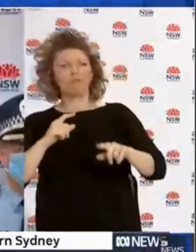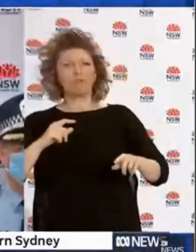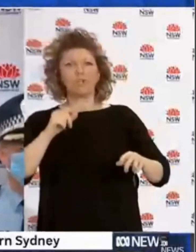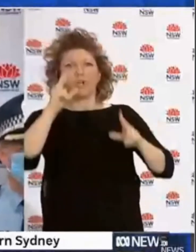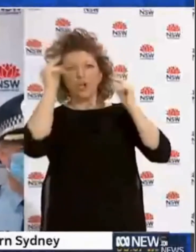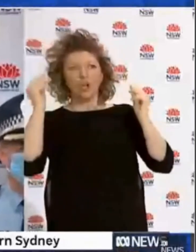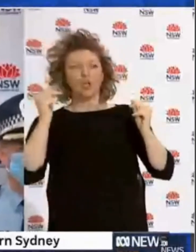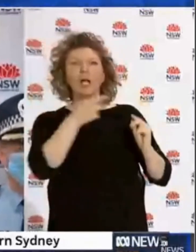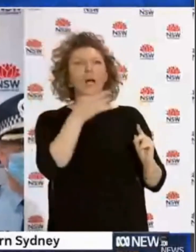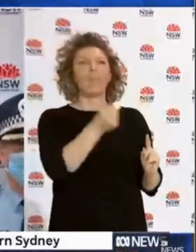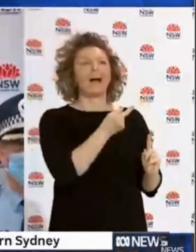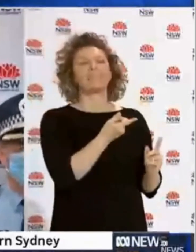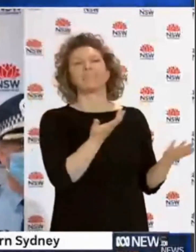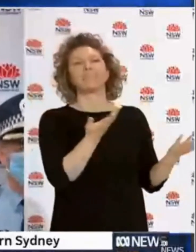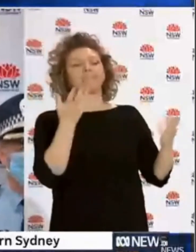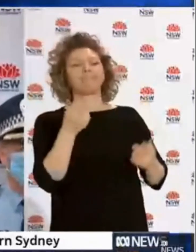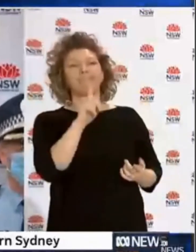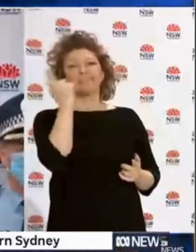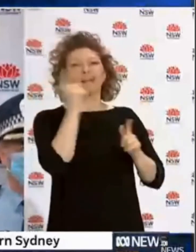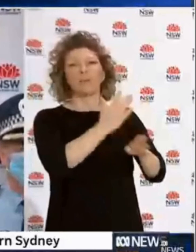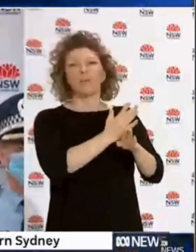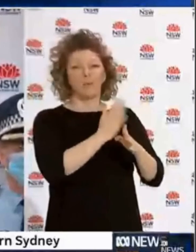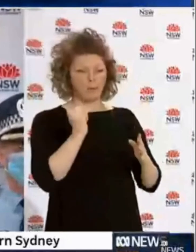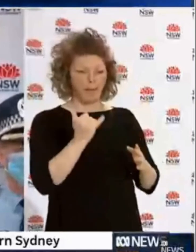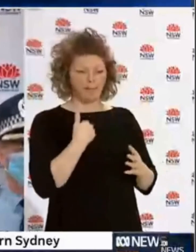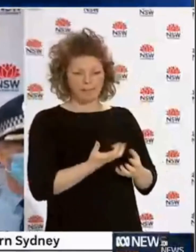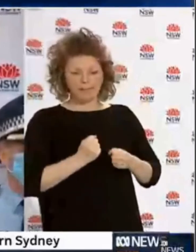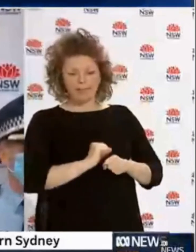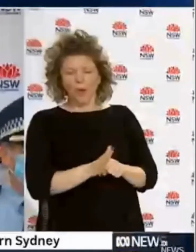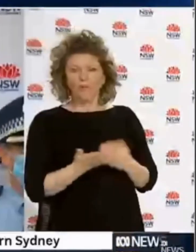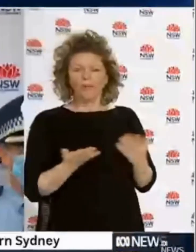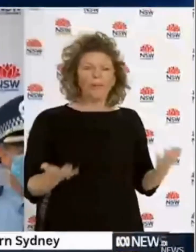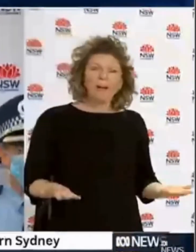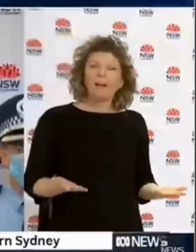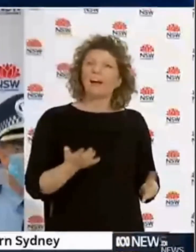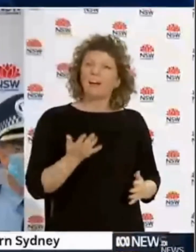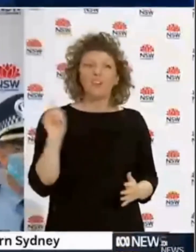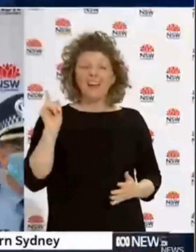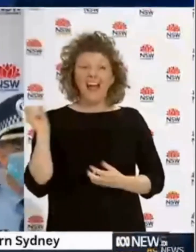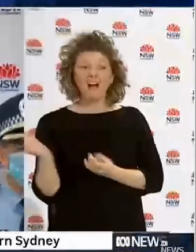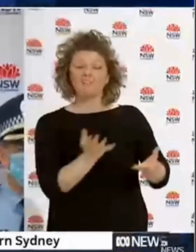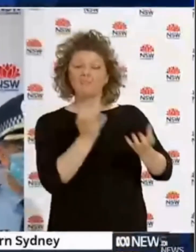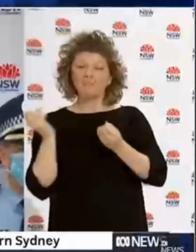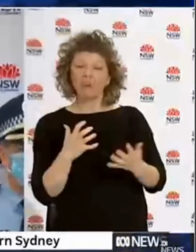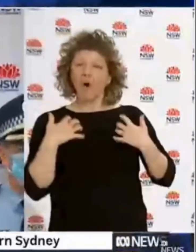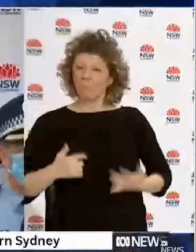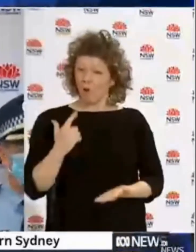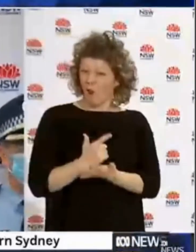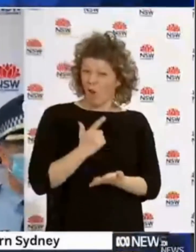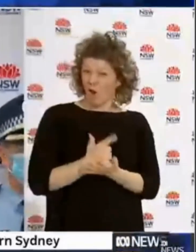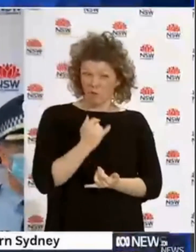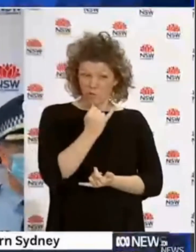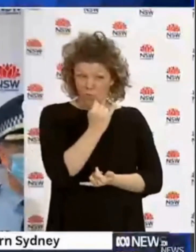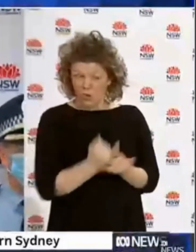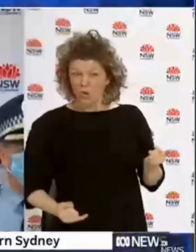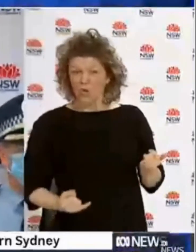And the message is that with the increasing numbers of people coming into hospital, but also just being